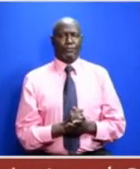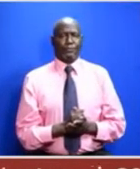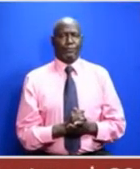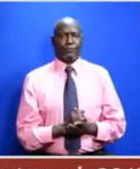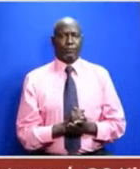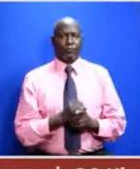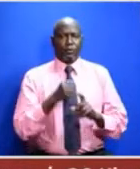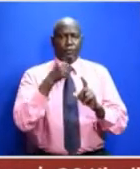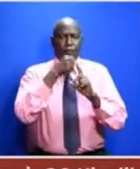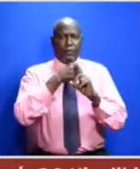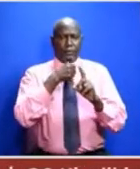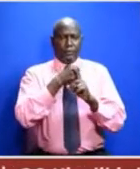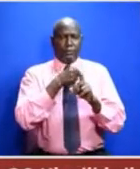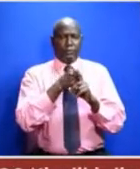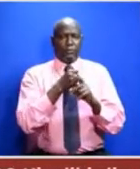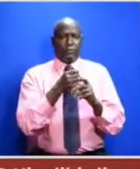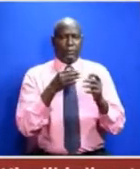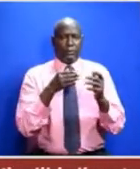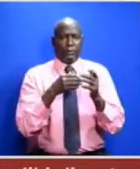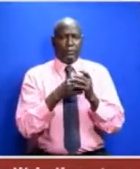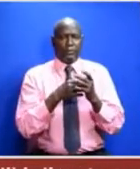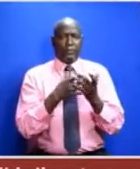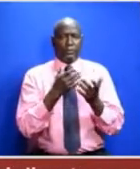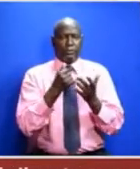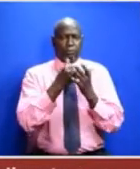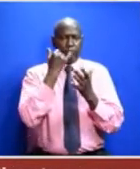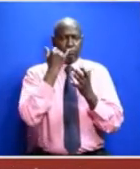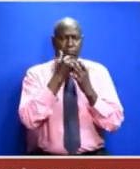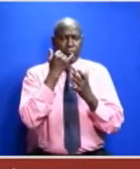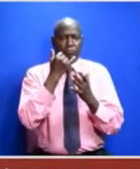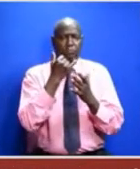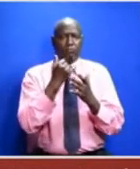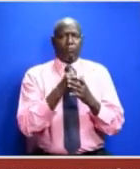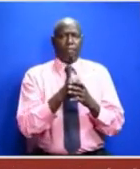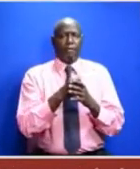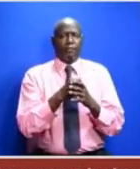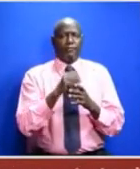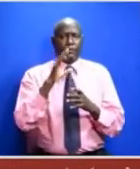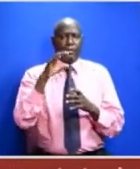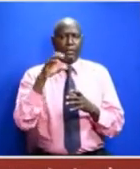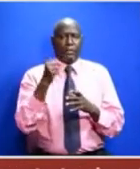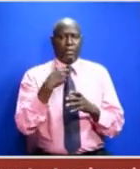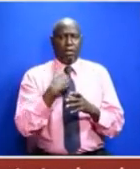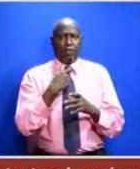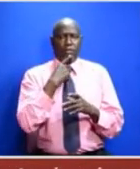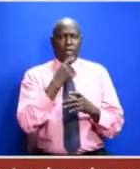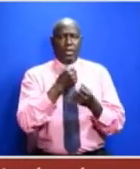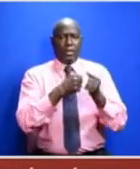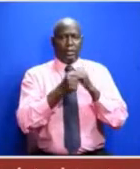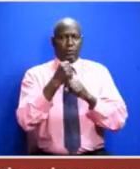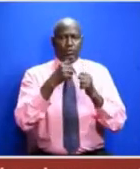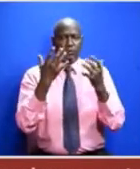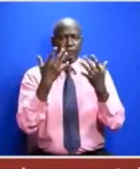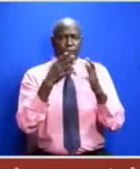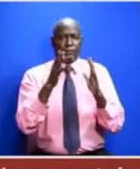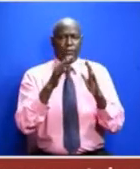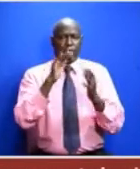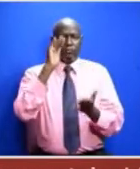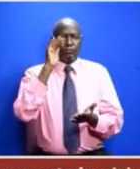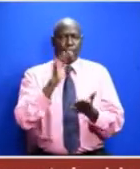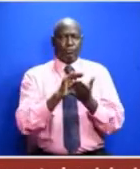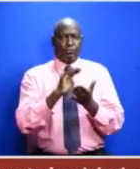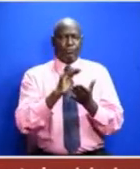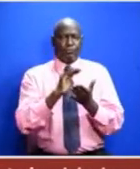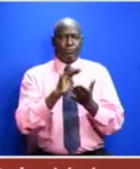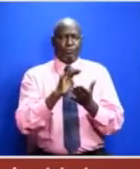In the fight against illicit alcohol and substance abuse, Interior CS Kithure Kindiki has said they have adopted measures for the reduction of crime, maintenance